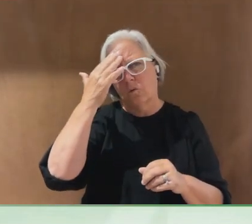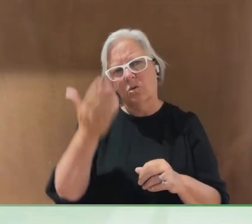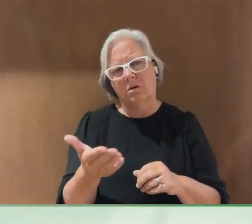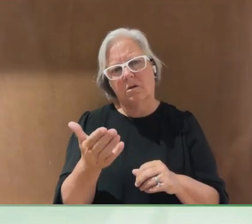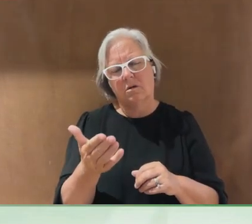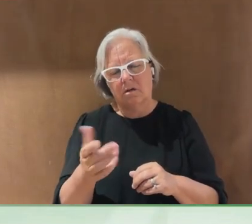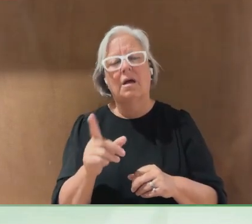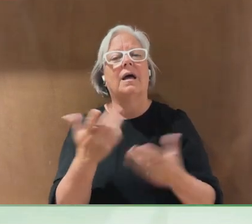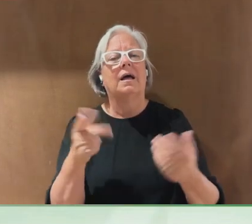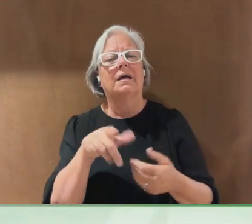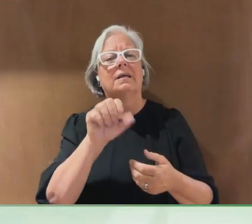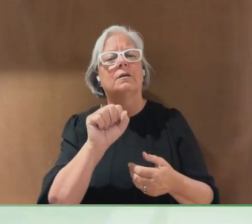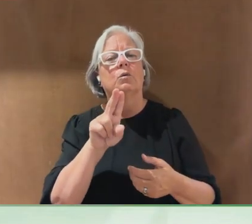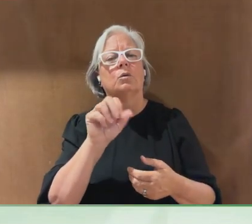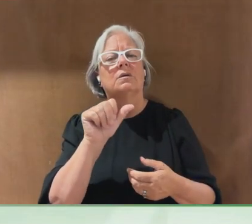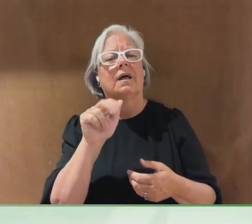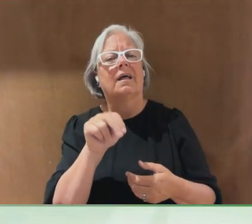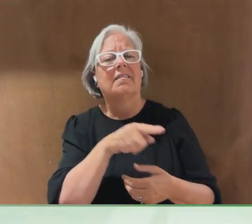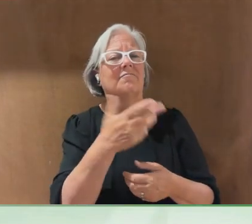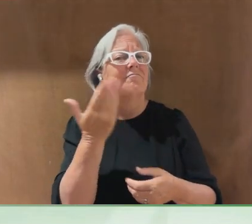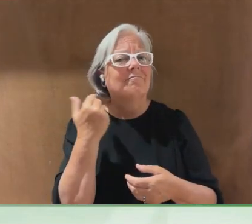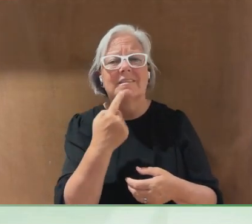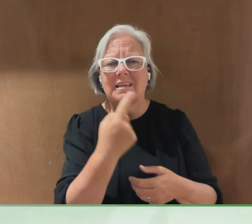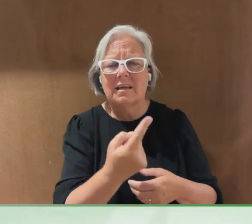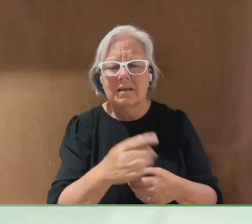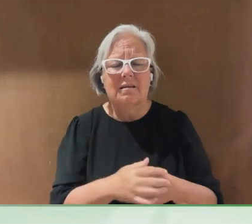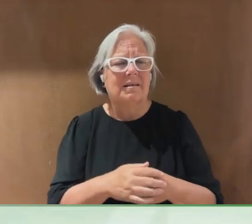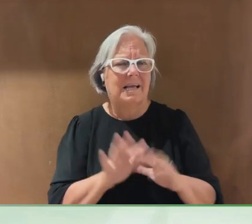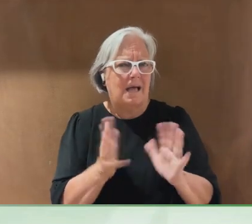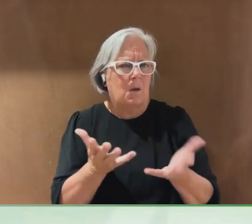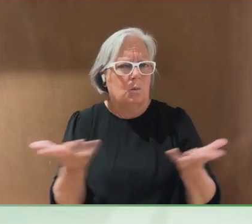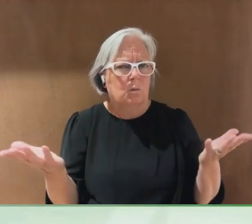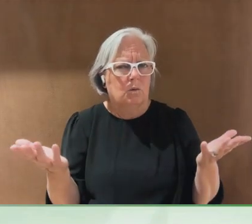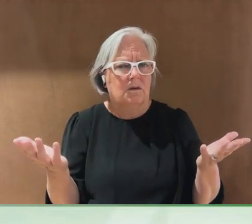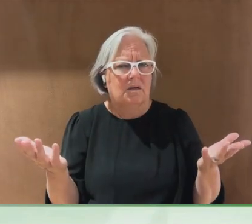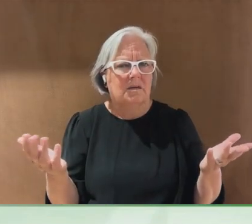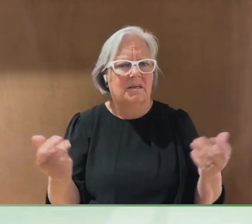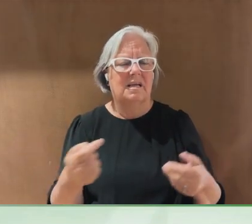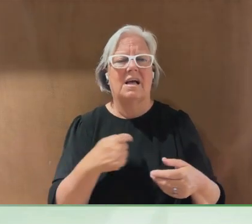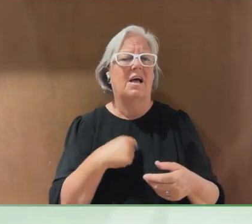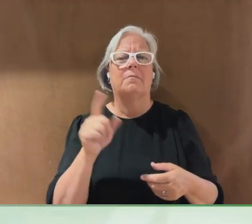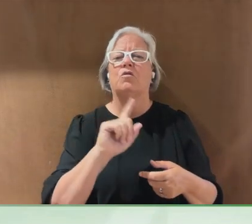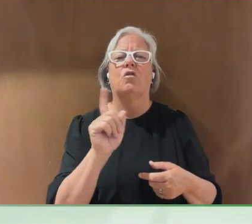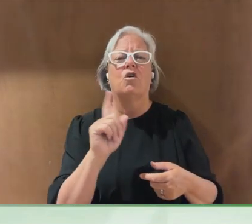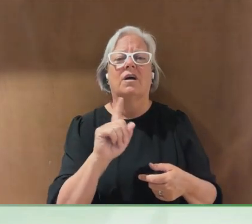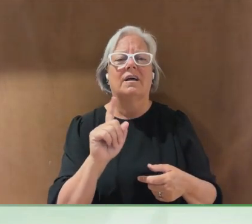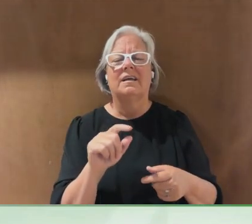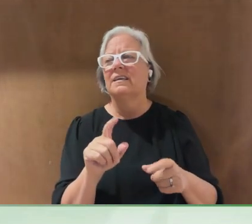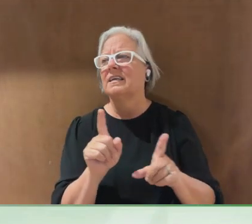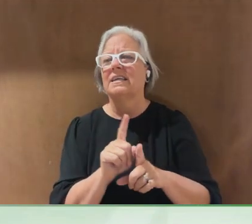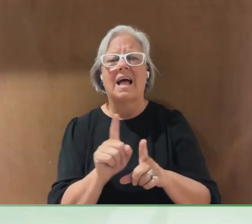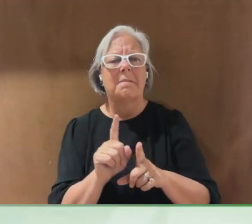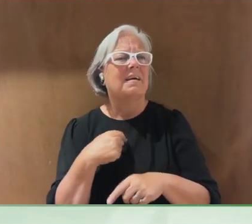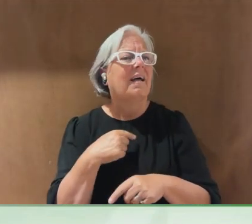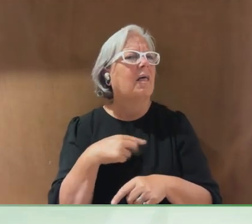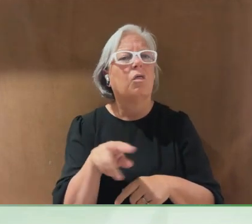point in there, is how can we make sure? Because I'm also searching for what questions could we exactly ask when